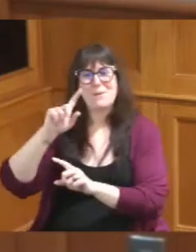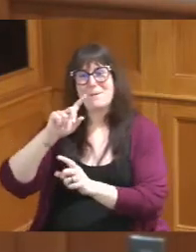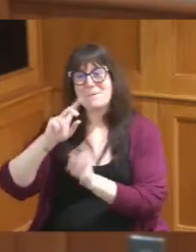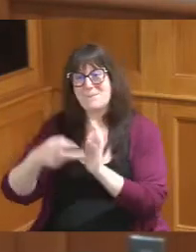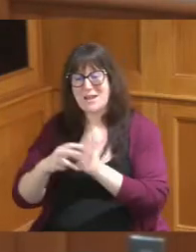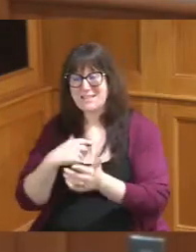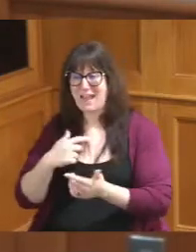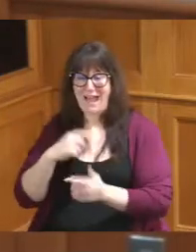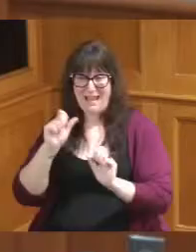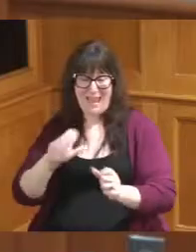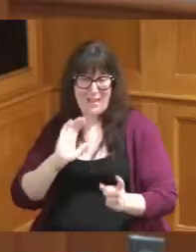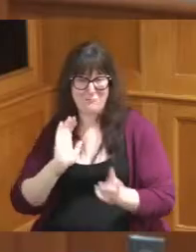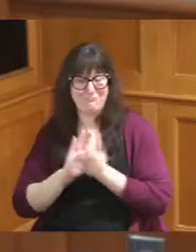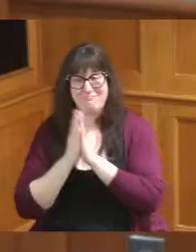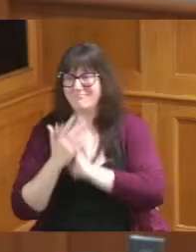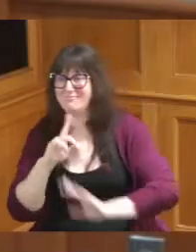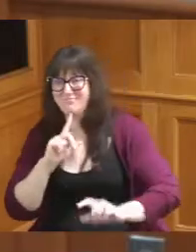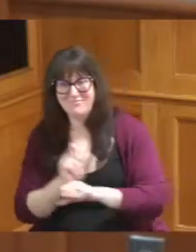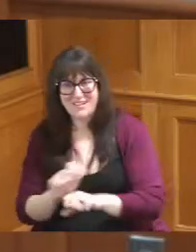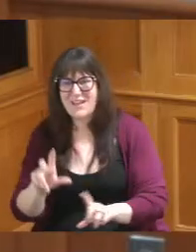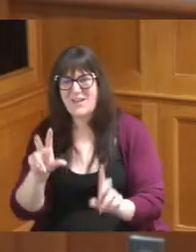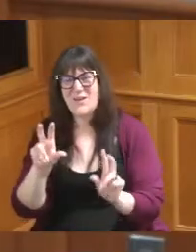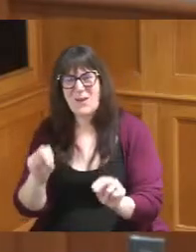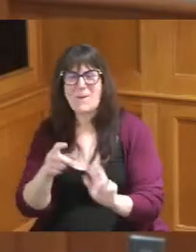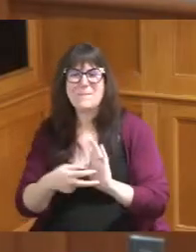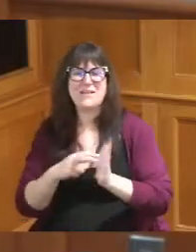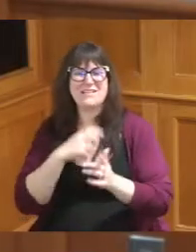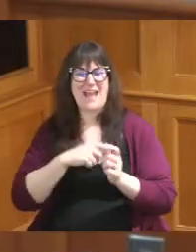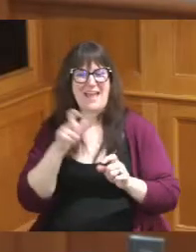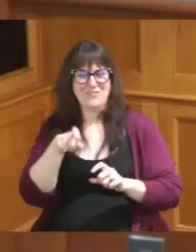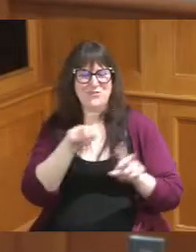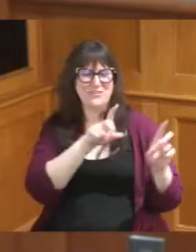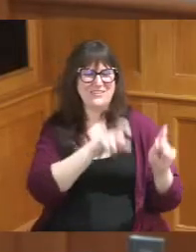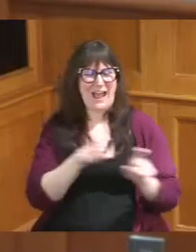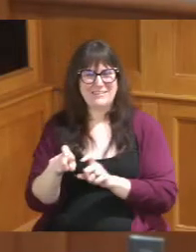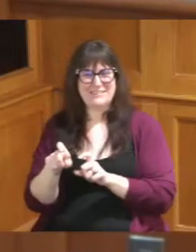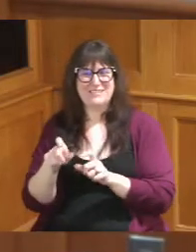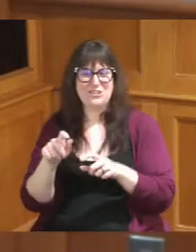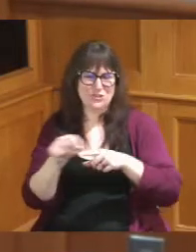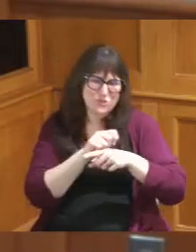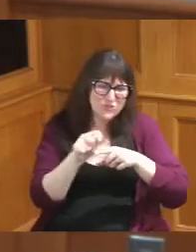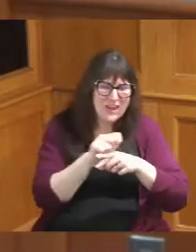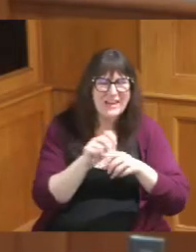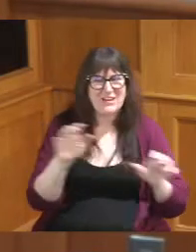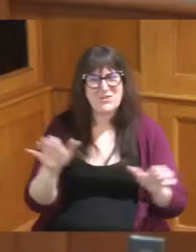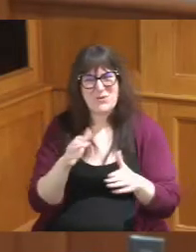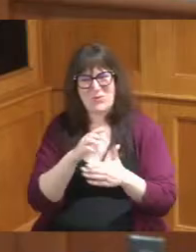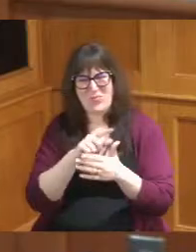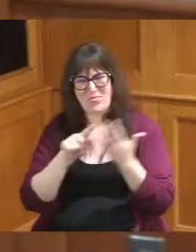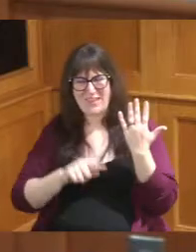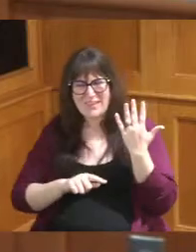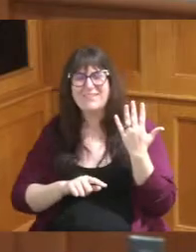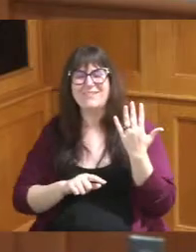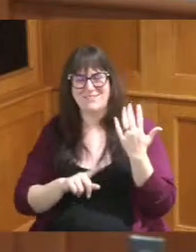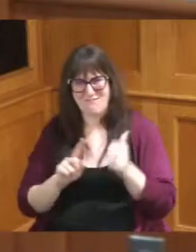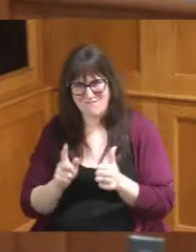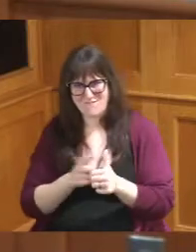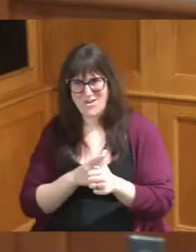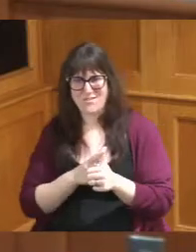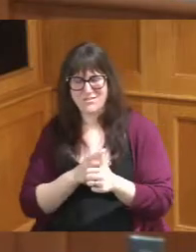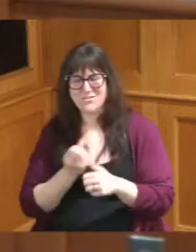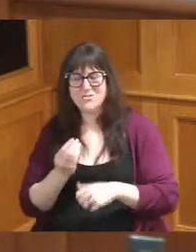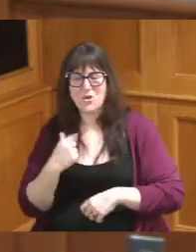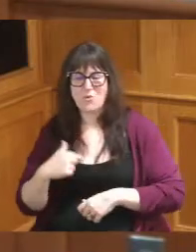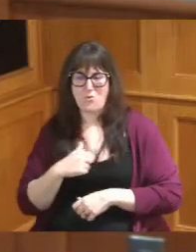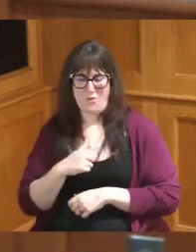which means I go through a battery of tests and everything. And so when we look within our own data, almost out